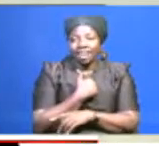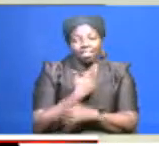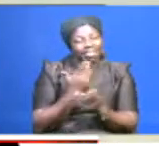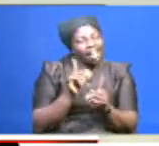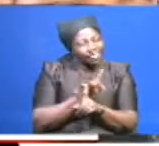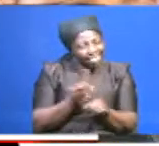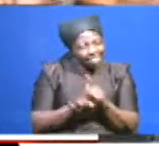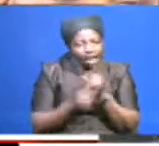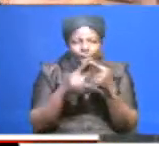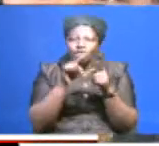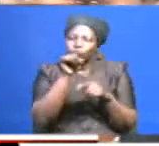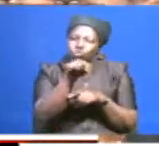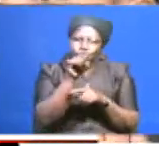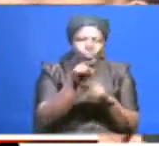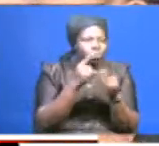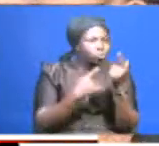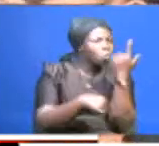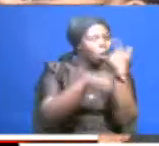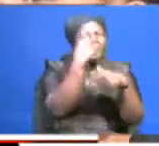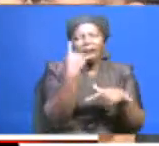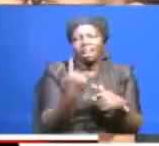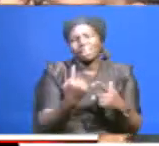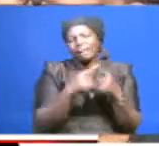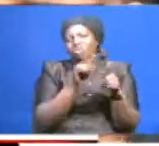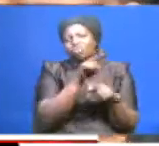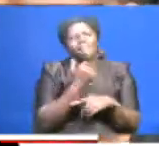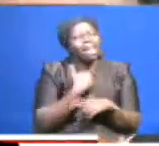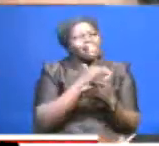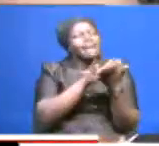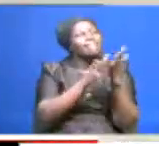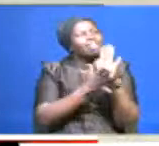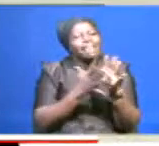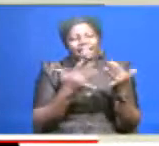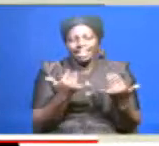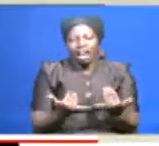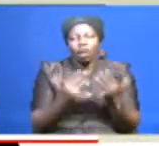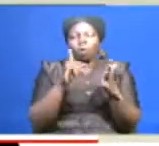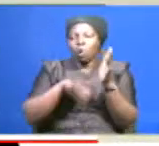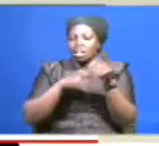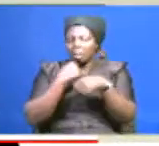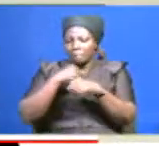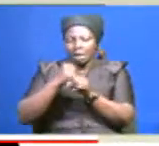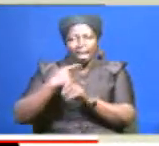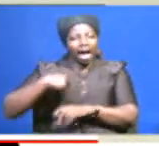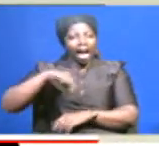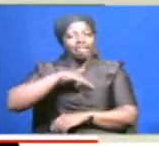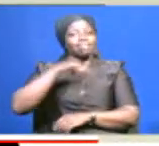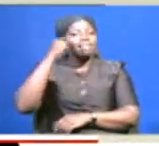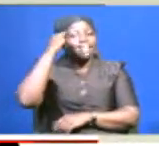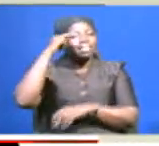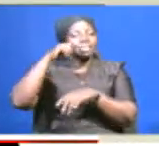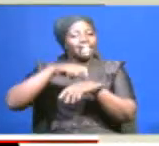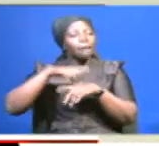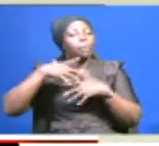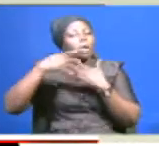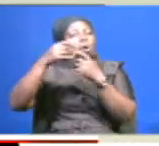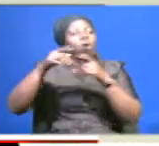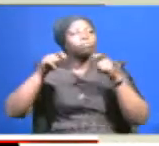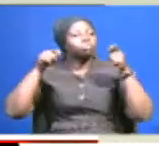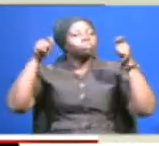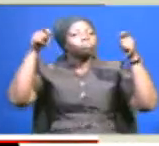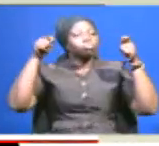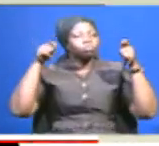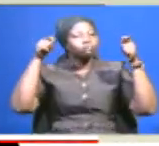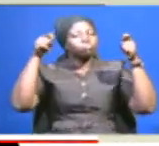na wewe ukuwa na hizo vitu. Sasa, what makes us think that tukienda kwa streets kwa